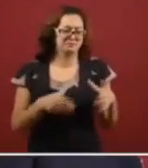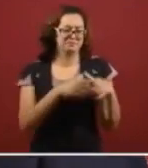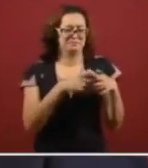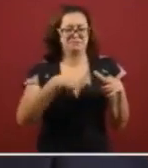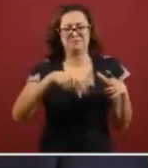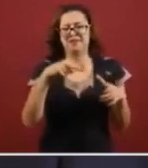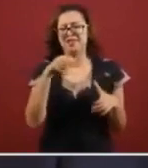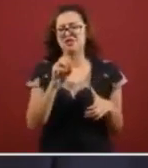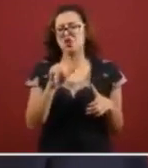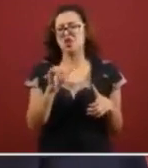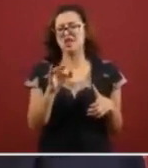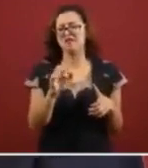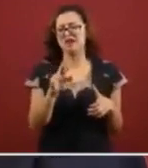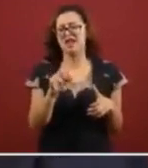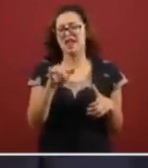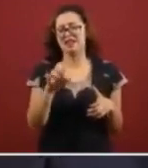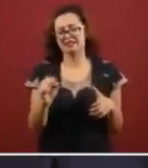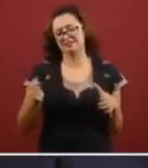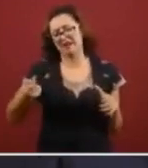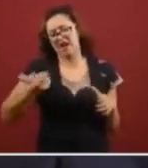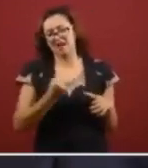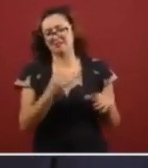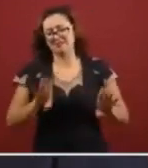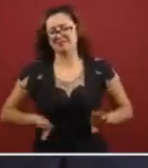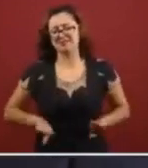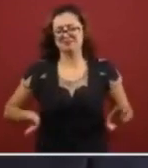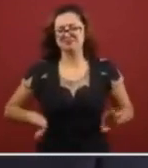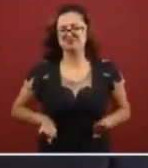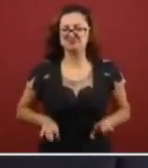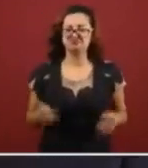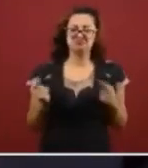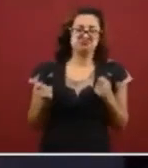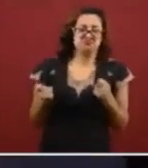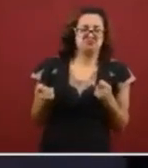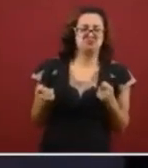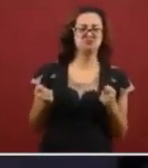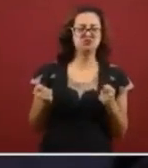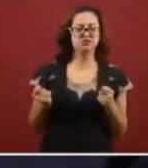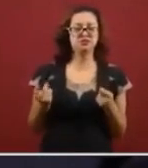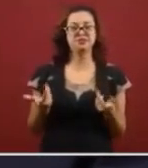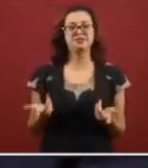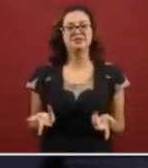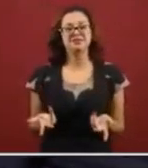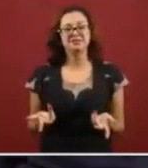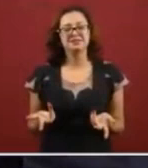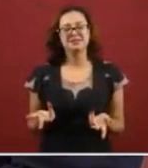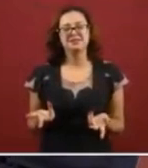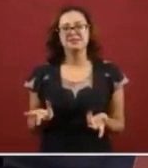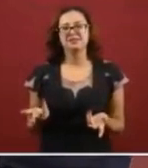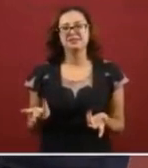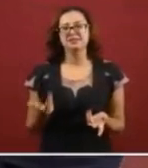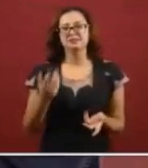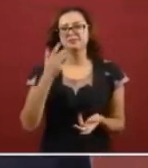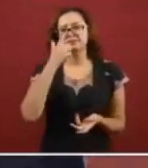These neoliberals, they didn't care. So it's not